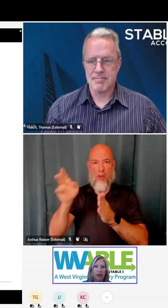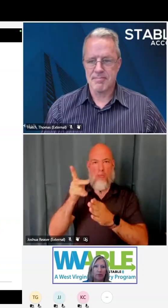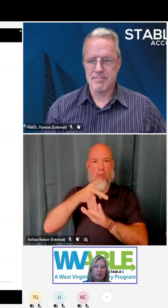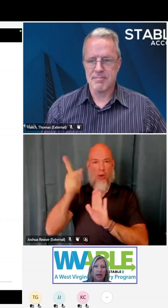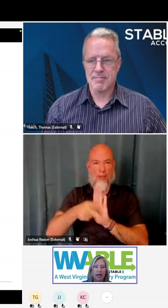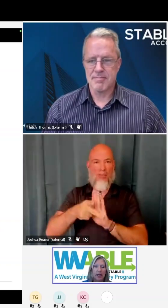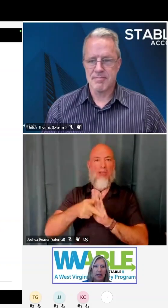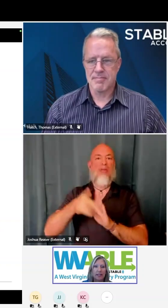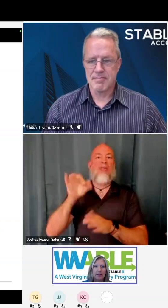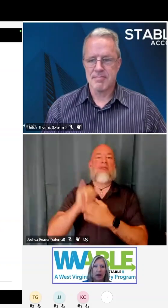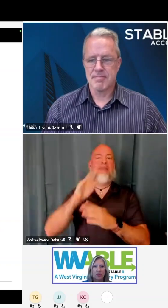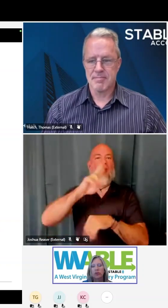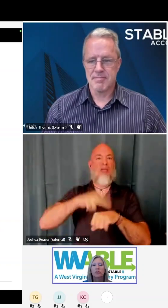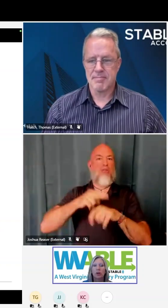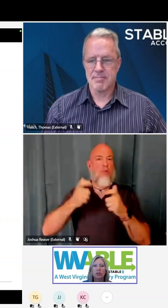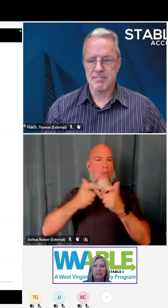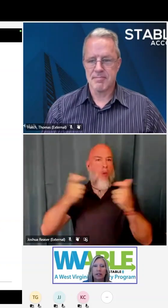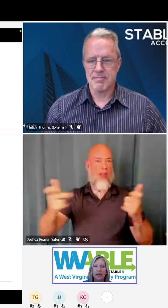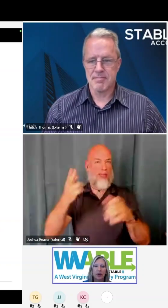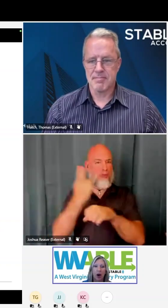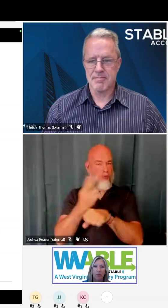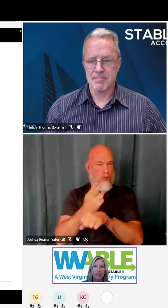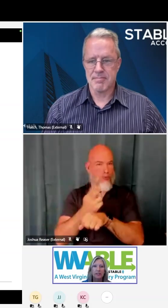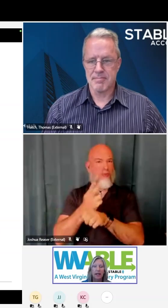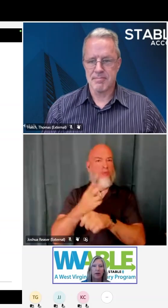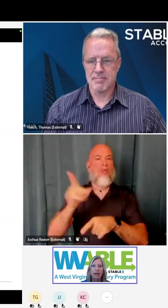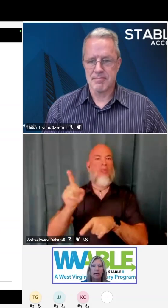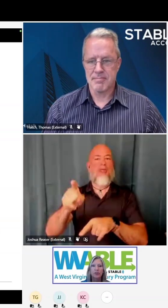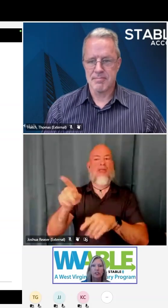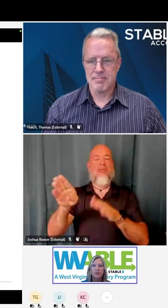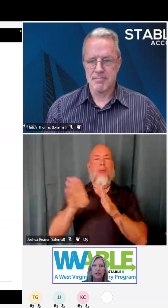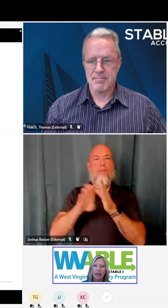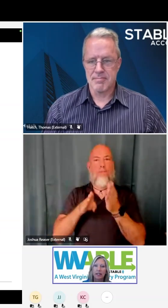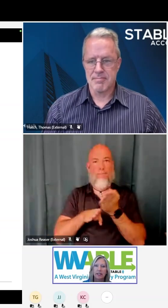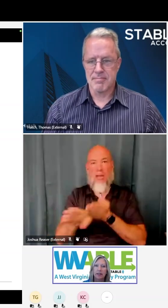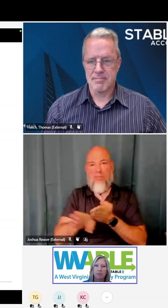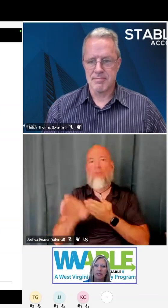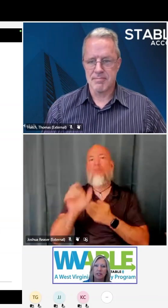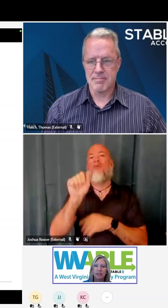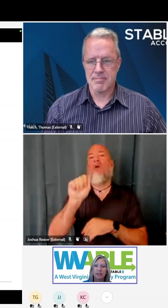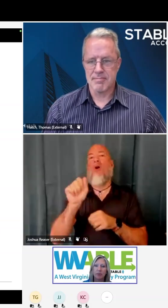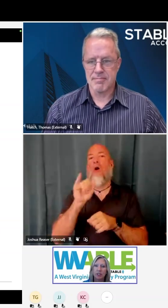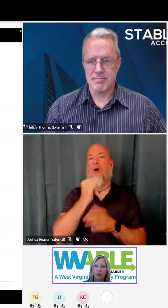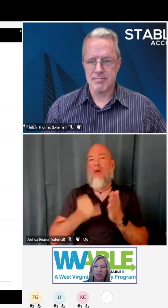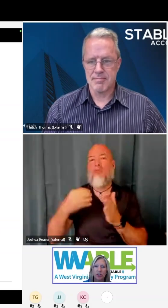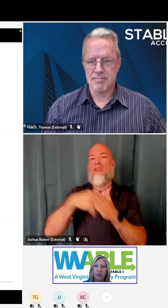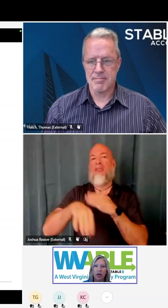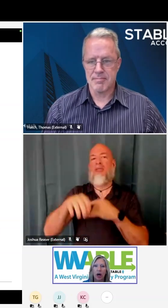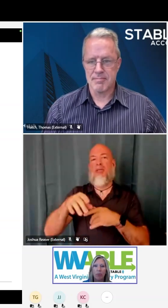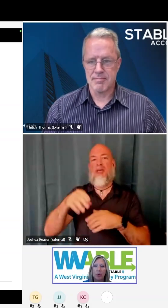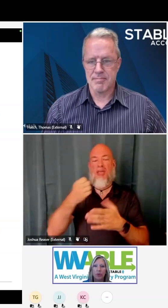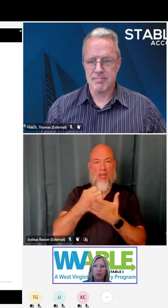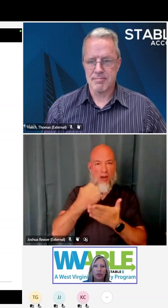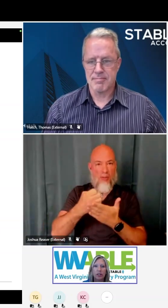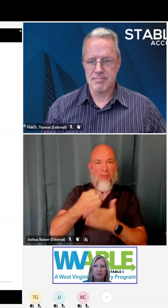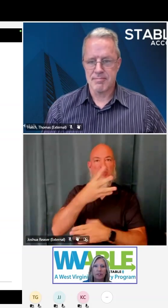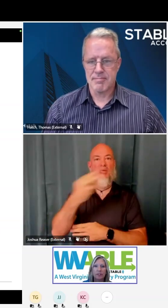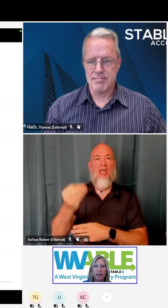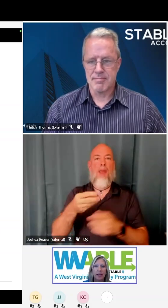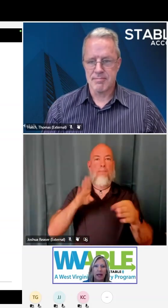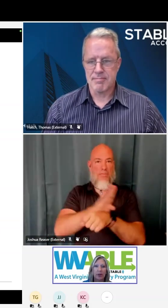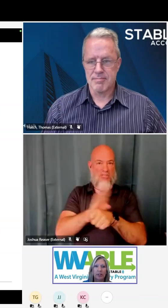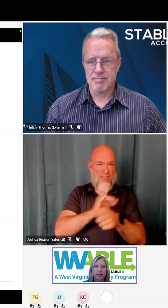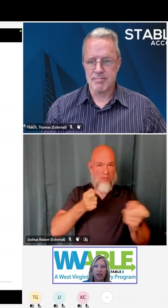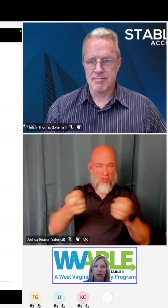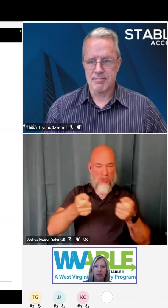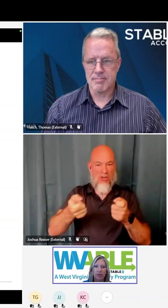ABLE programs. He has a Bachelor of Arts in Economics and a Master's of Science in Business Administration, both degrees from